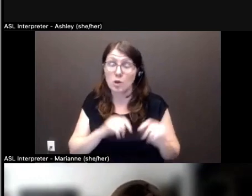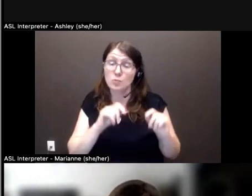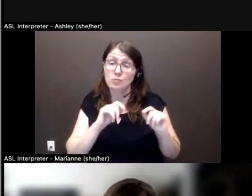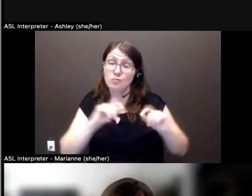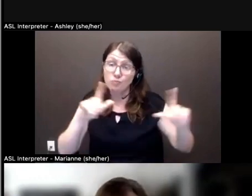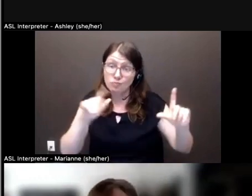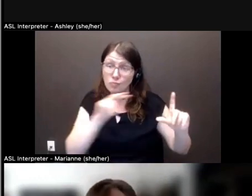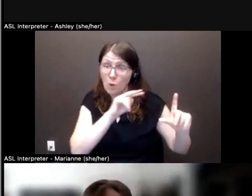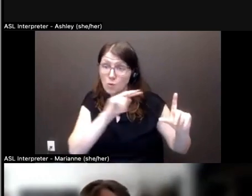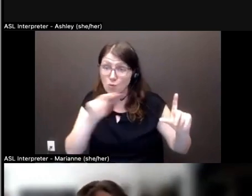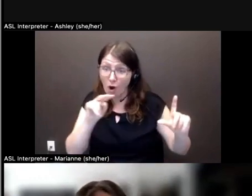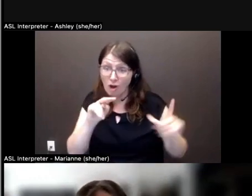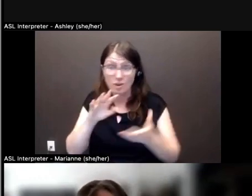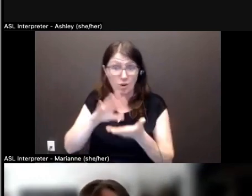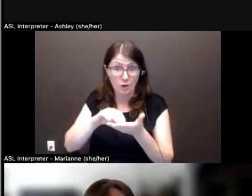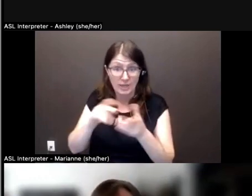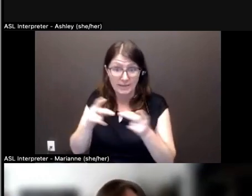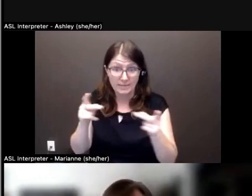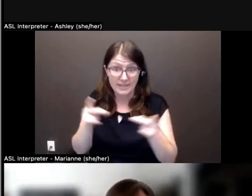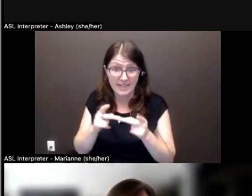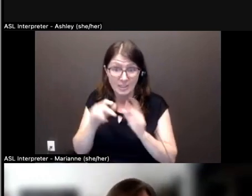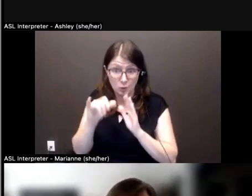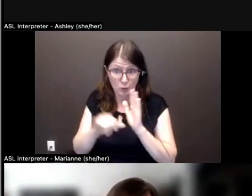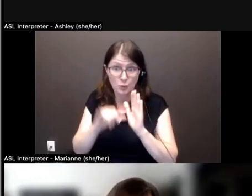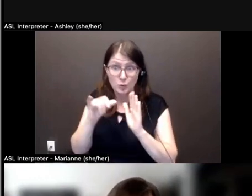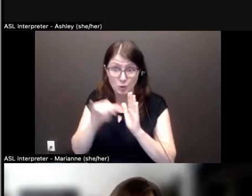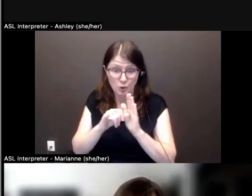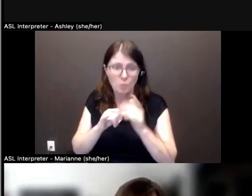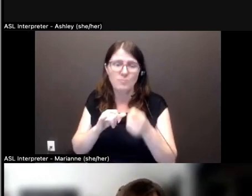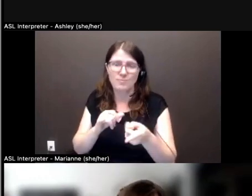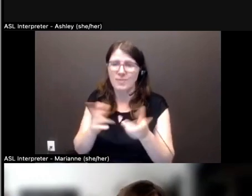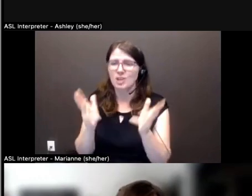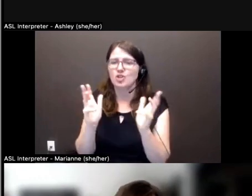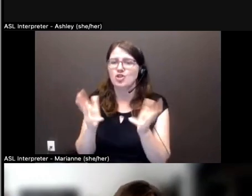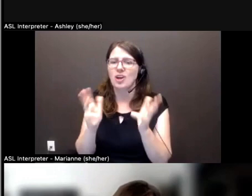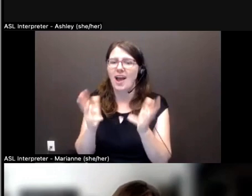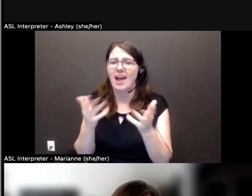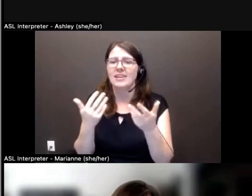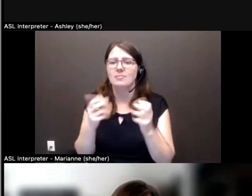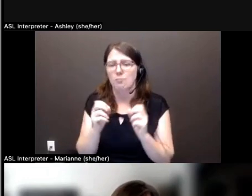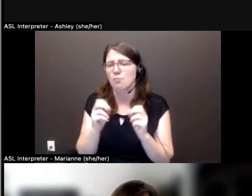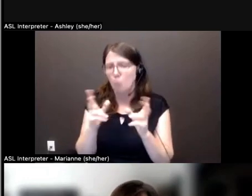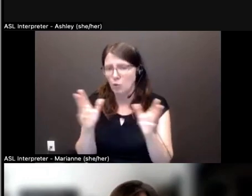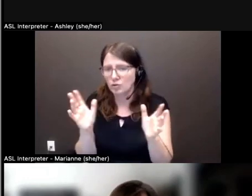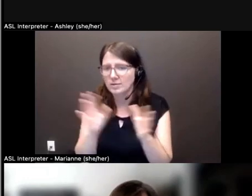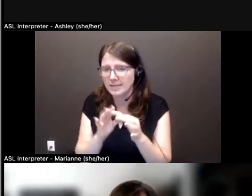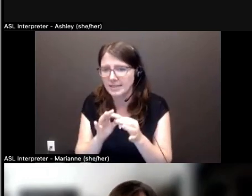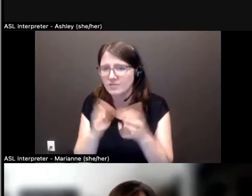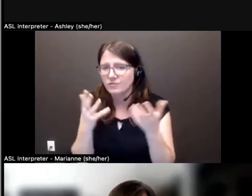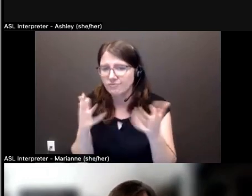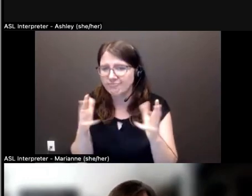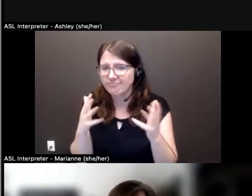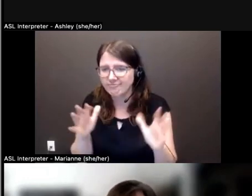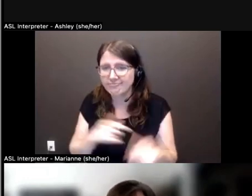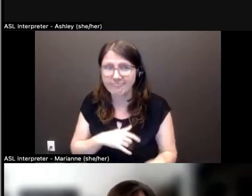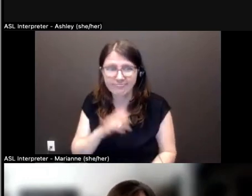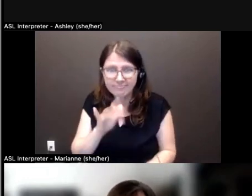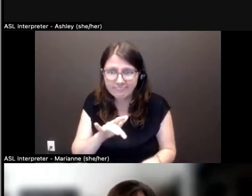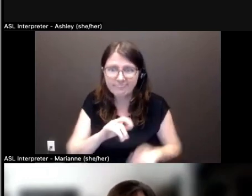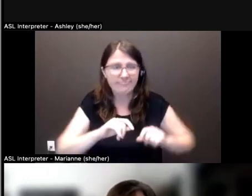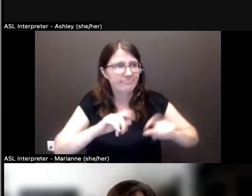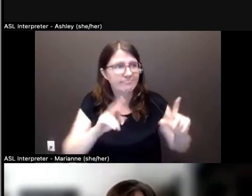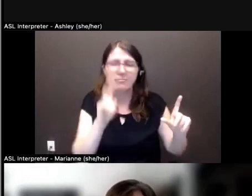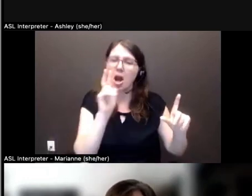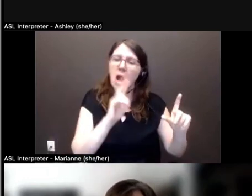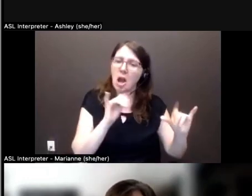they breached these challenges to create really interesting resources for the learners in